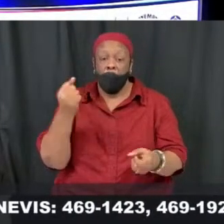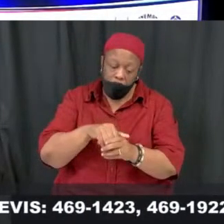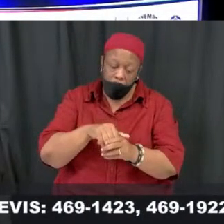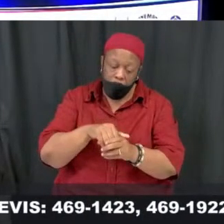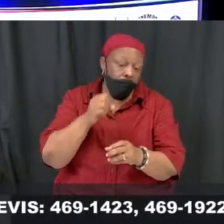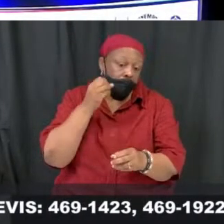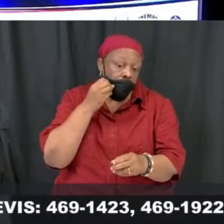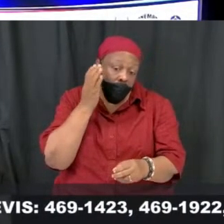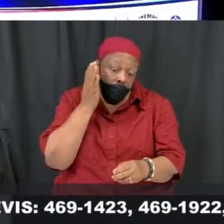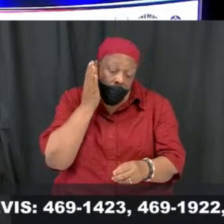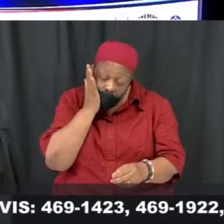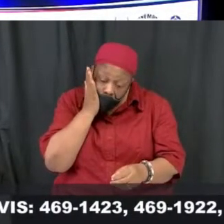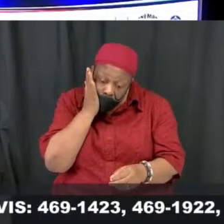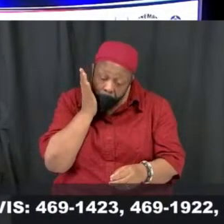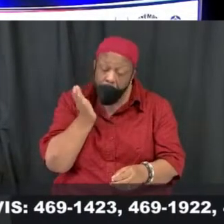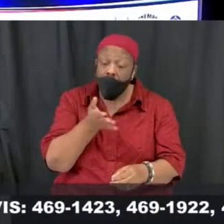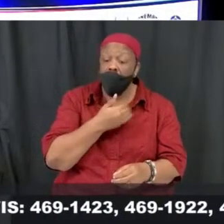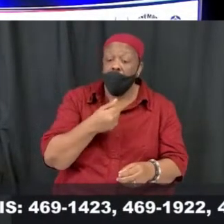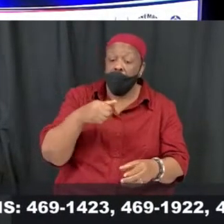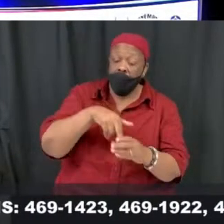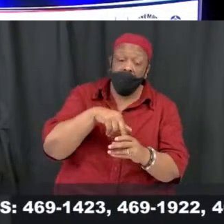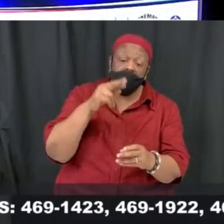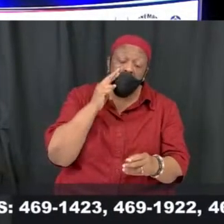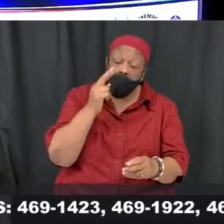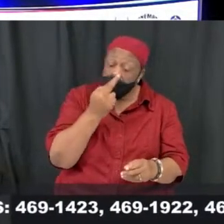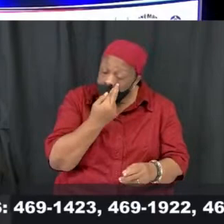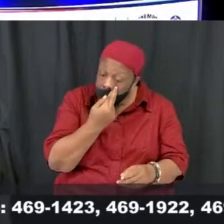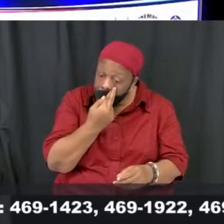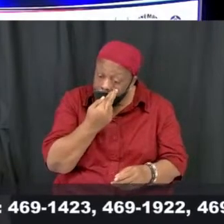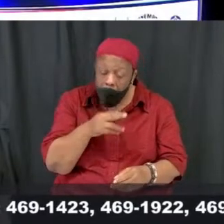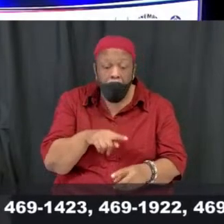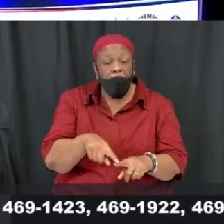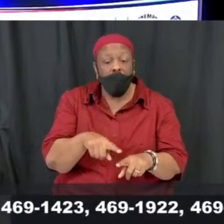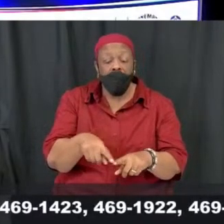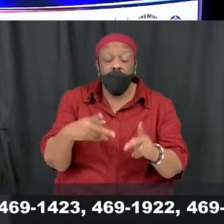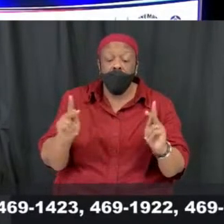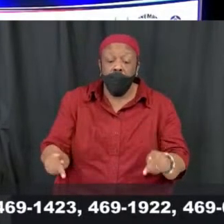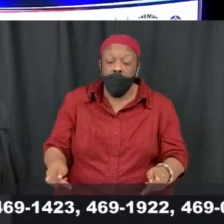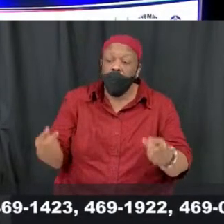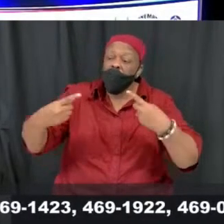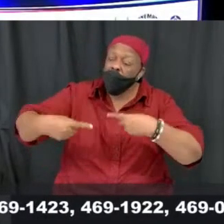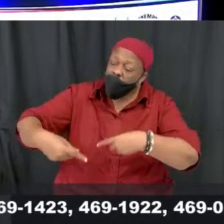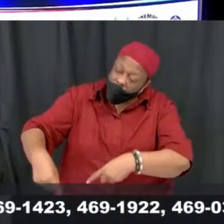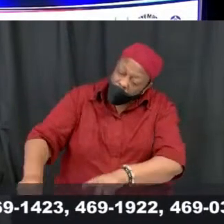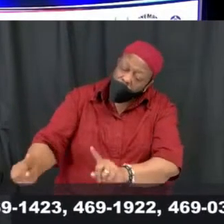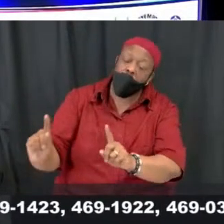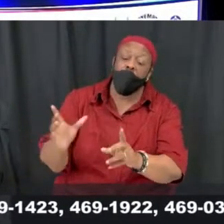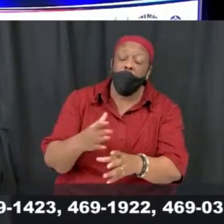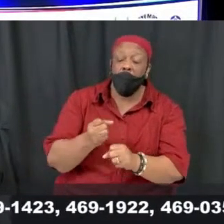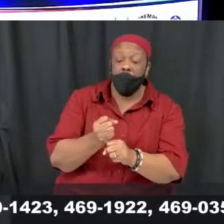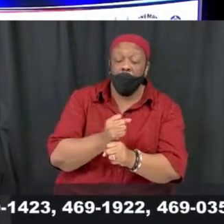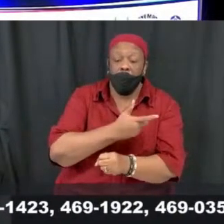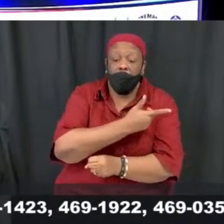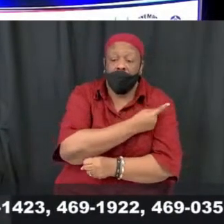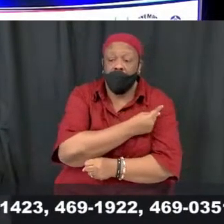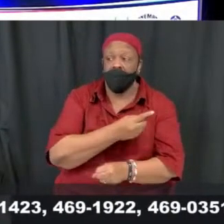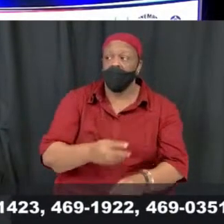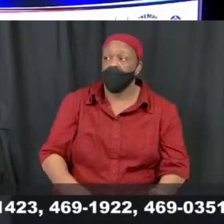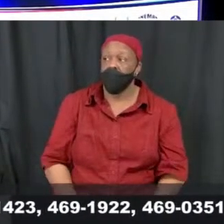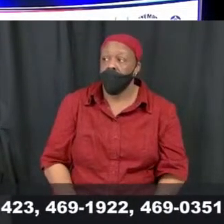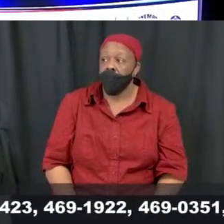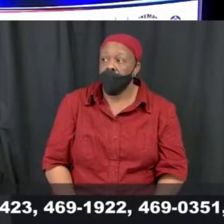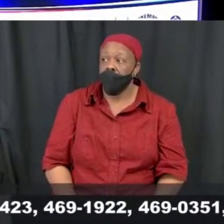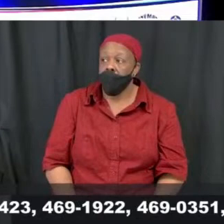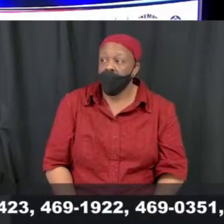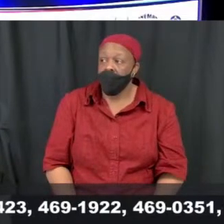we are going to do business. However, I must report to you though that this particular port of call has